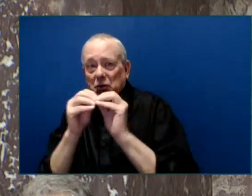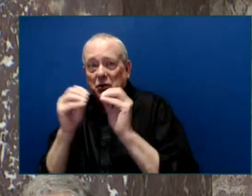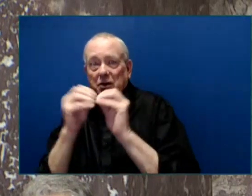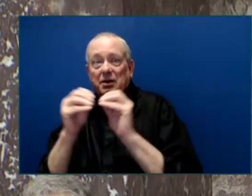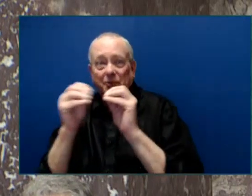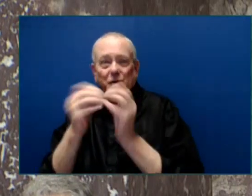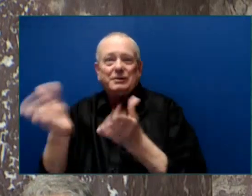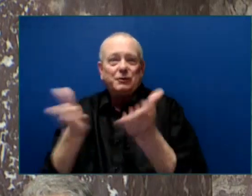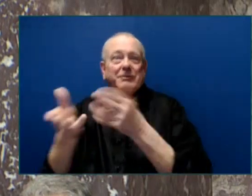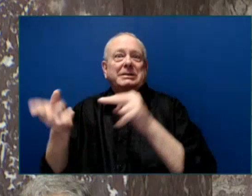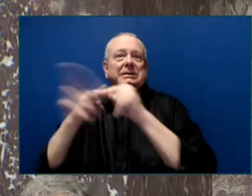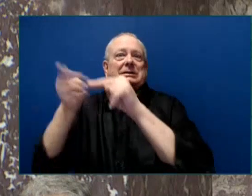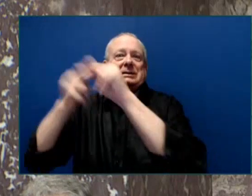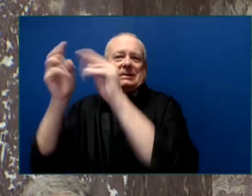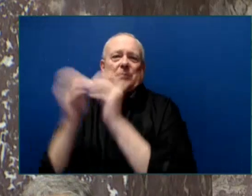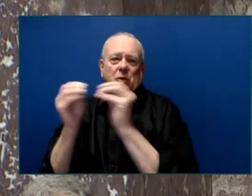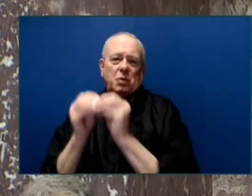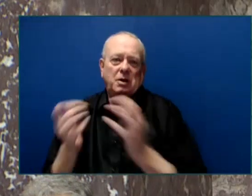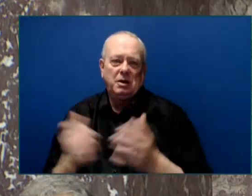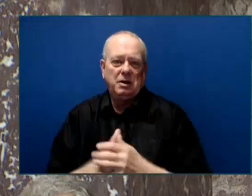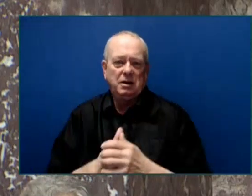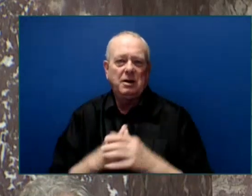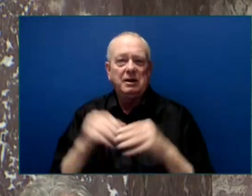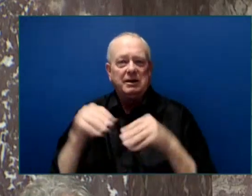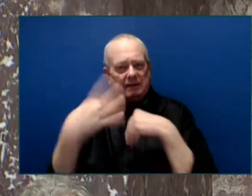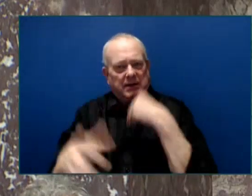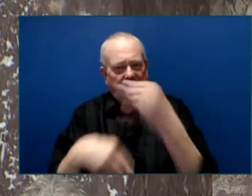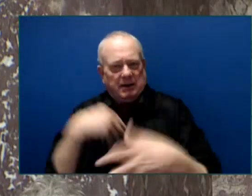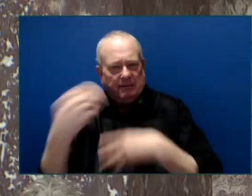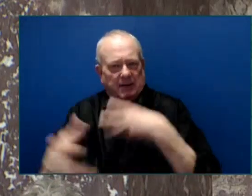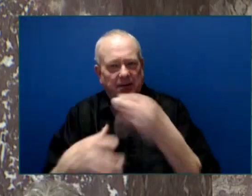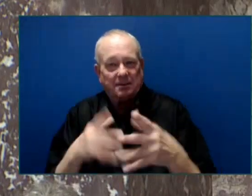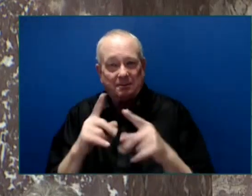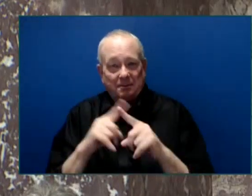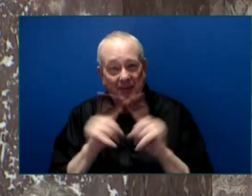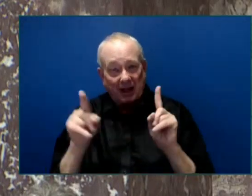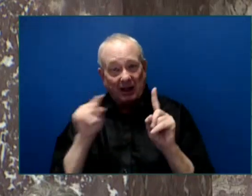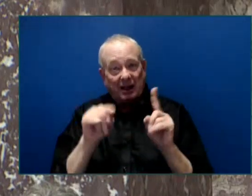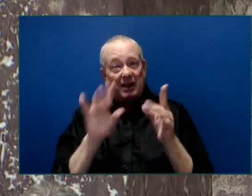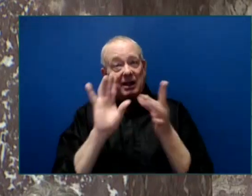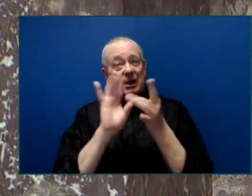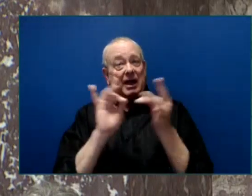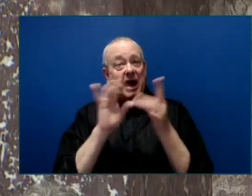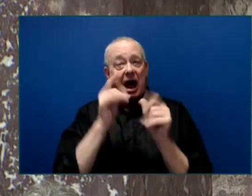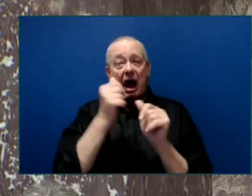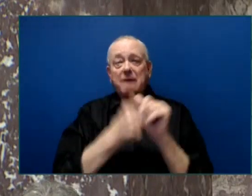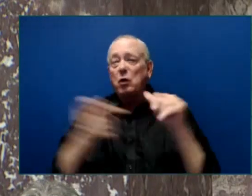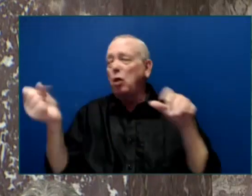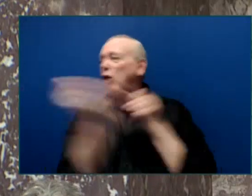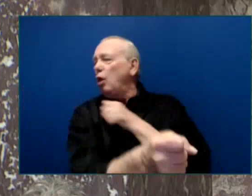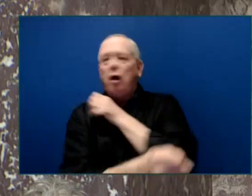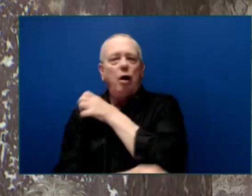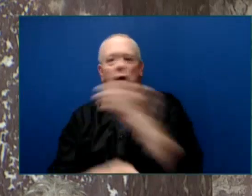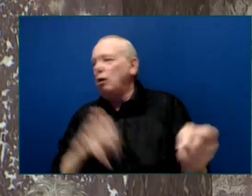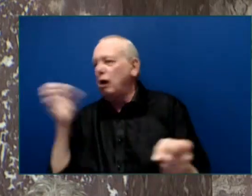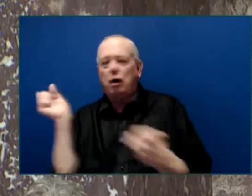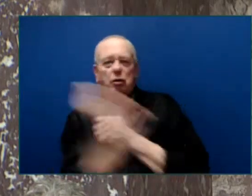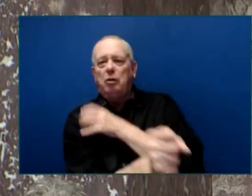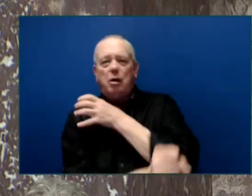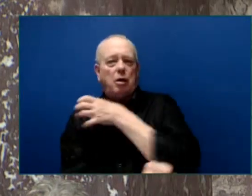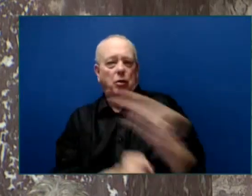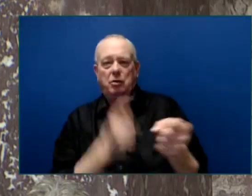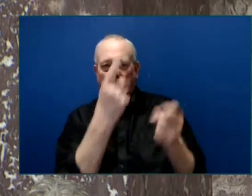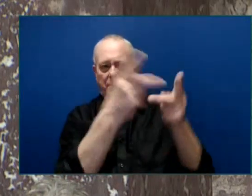push back on the member's assertion that people are all being moved into one site. I think the member should remember that when there was an encampment